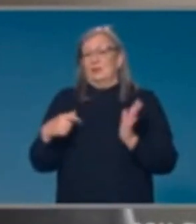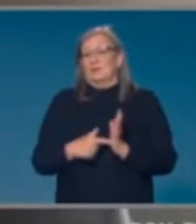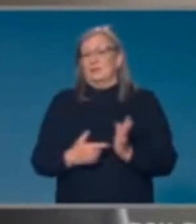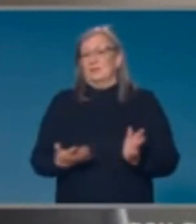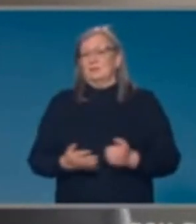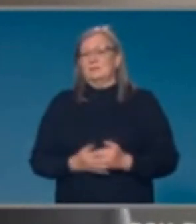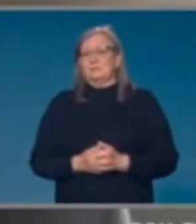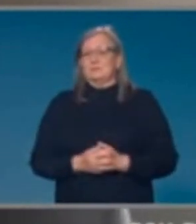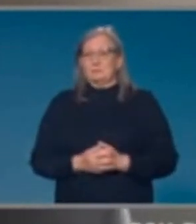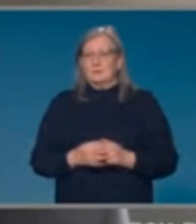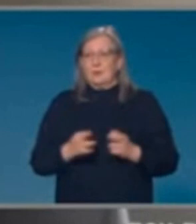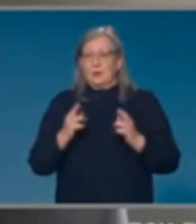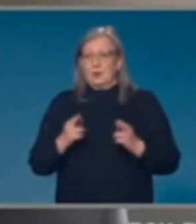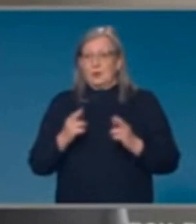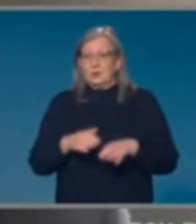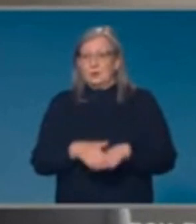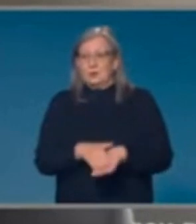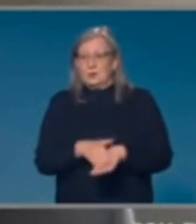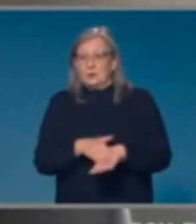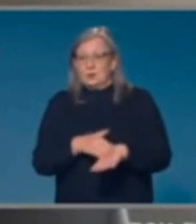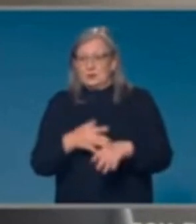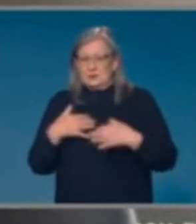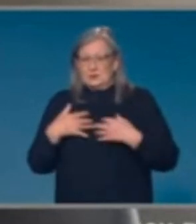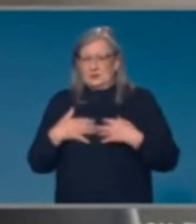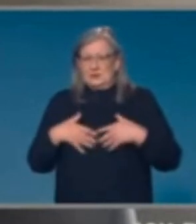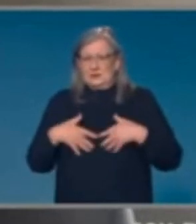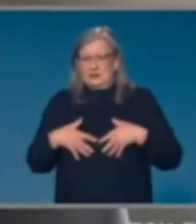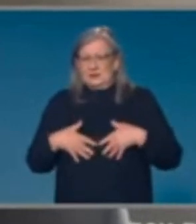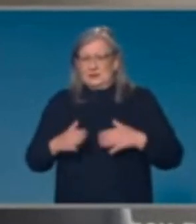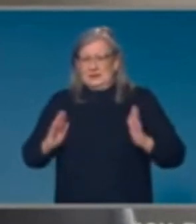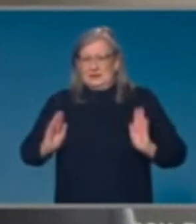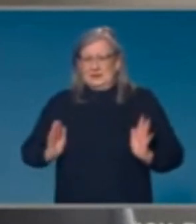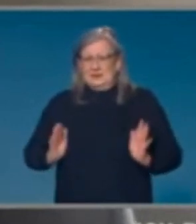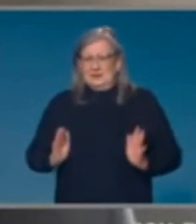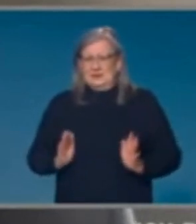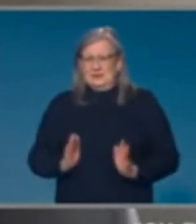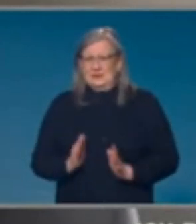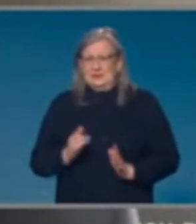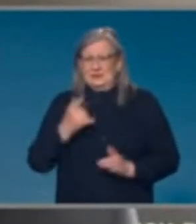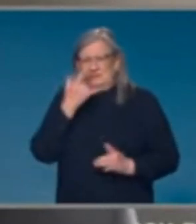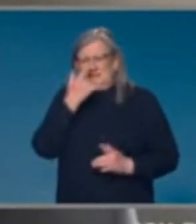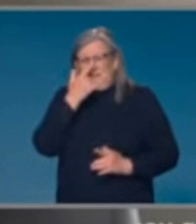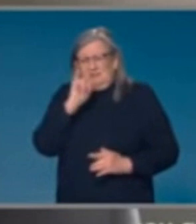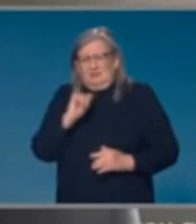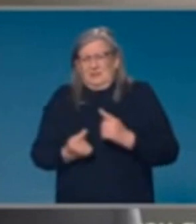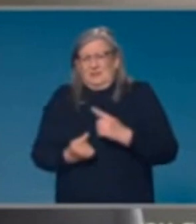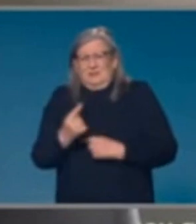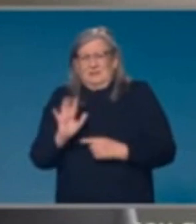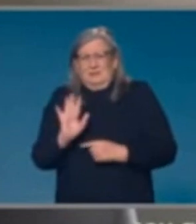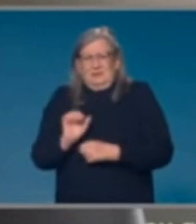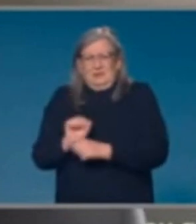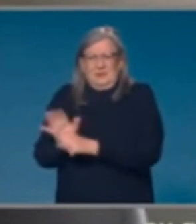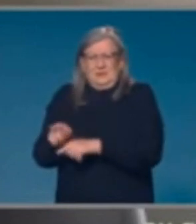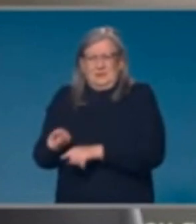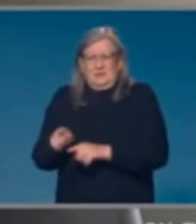to reduce the consequences of COVID-19. Paul will set out the circumstances and the use. We've also